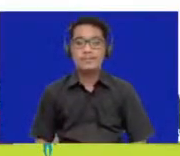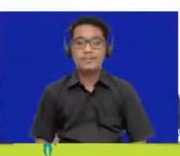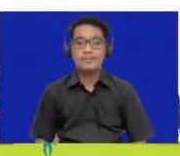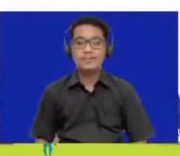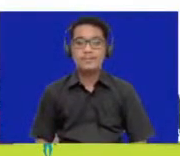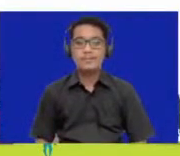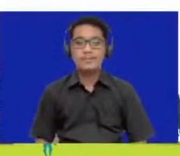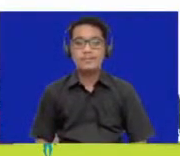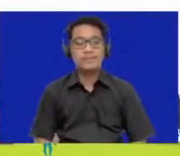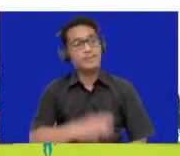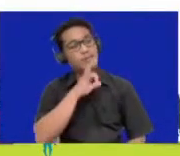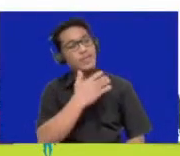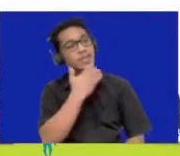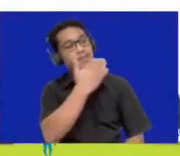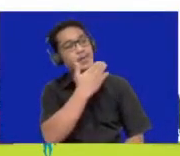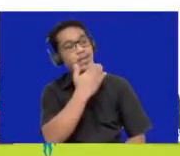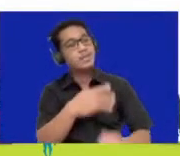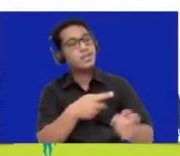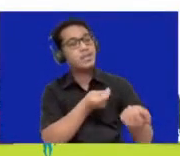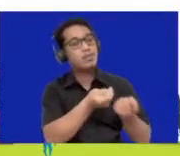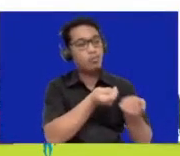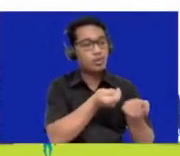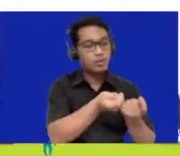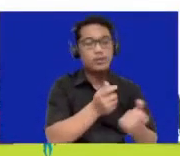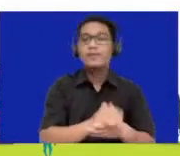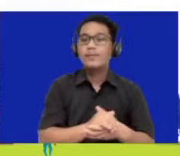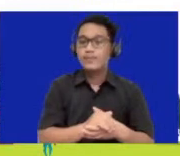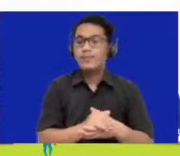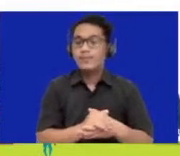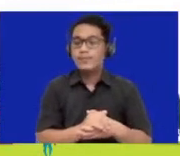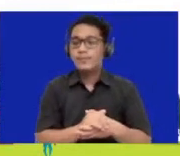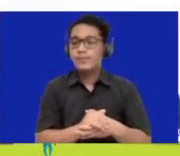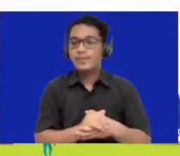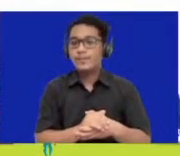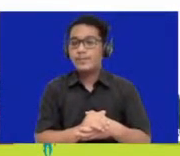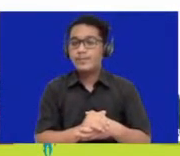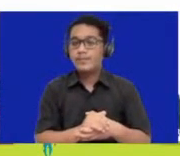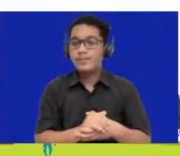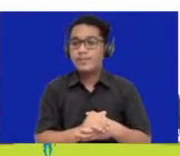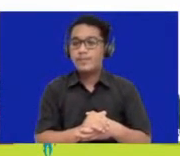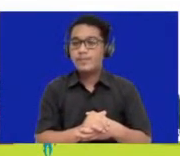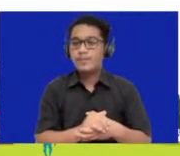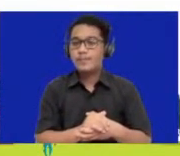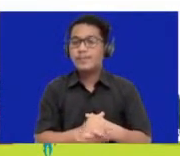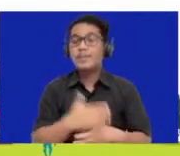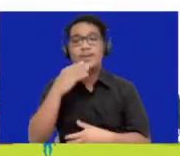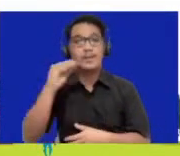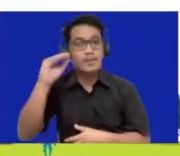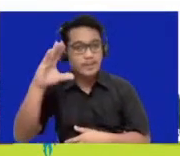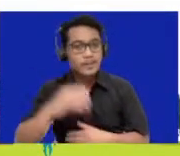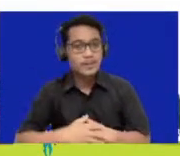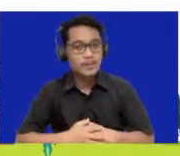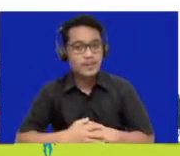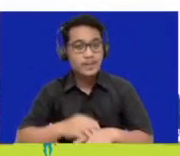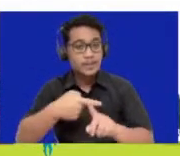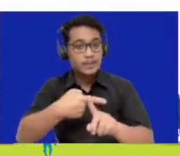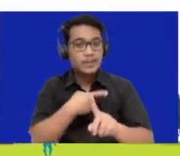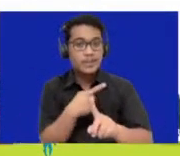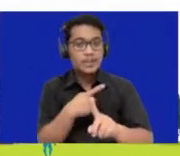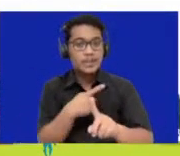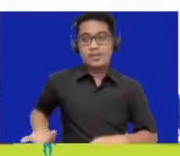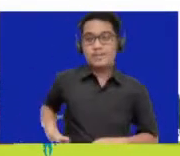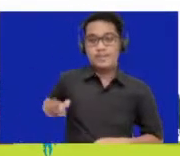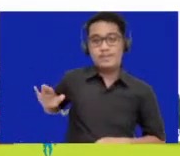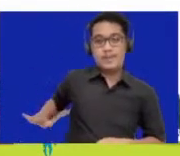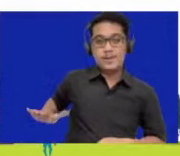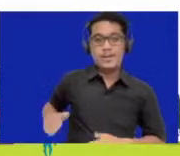Thank you, moderator. Good morning from Bangladesh, dear esteemed panelists, distinguished